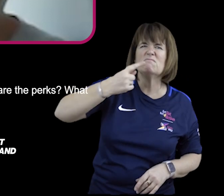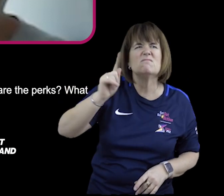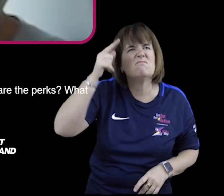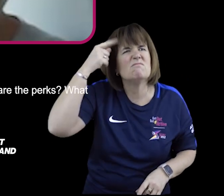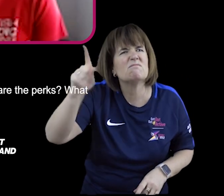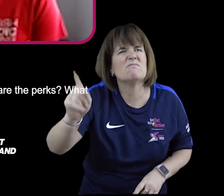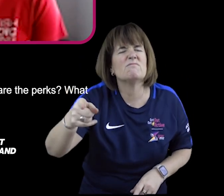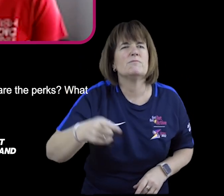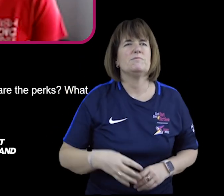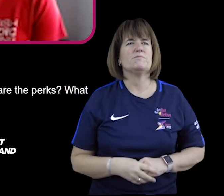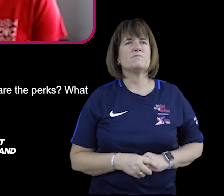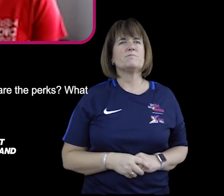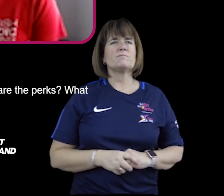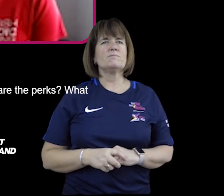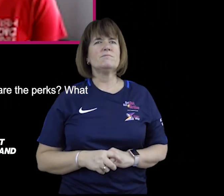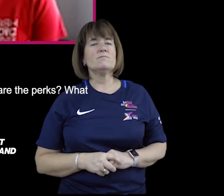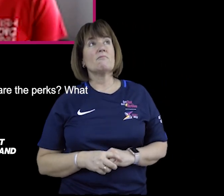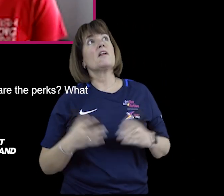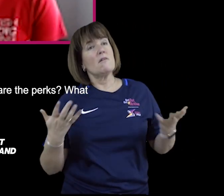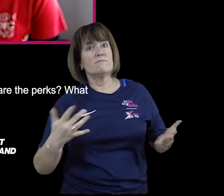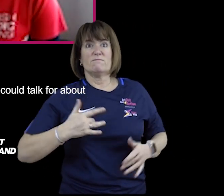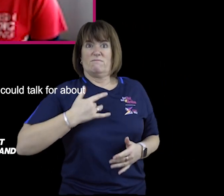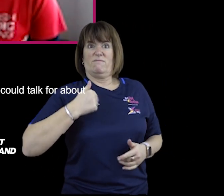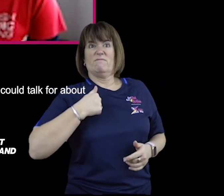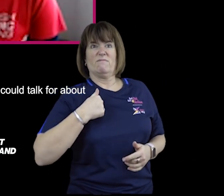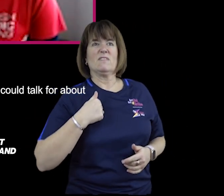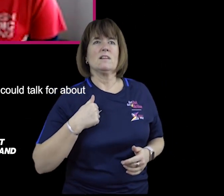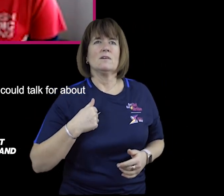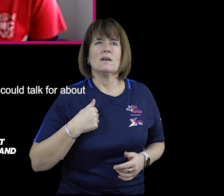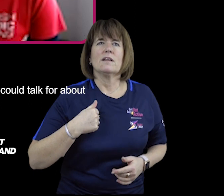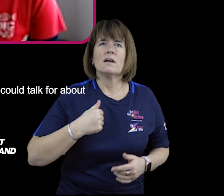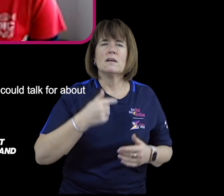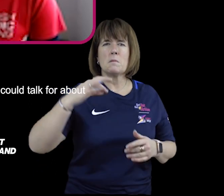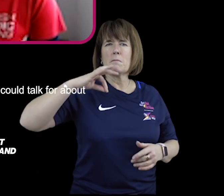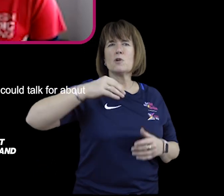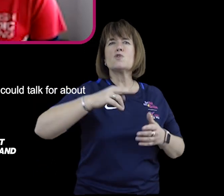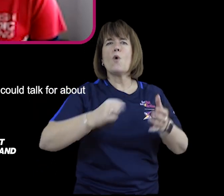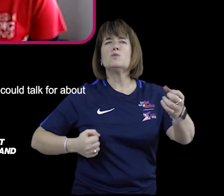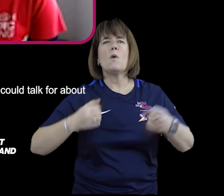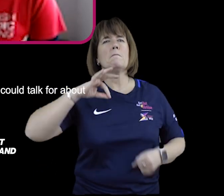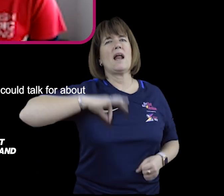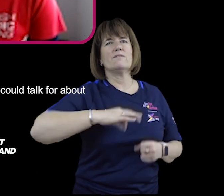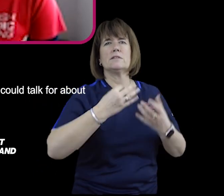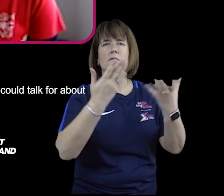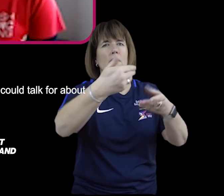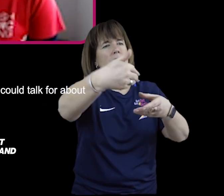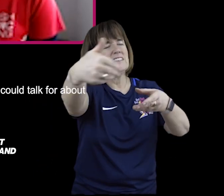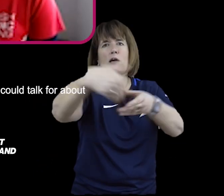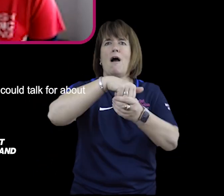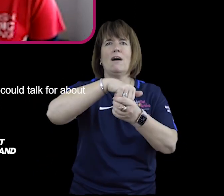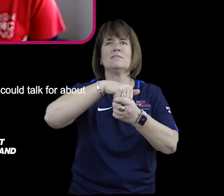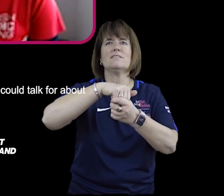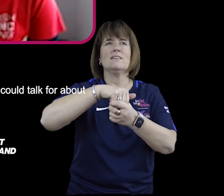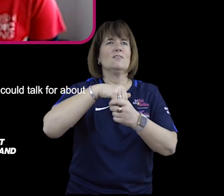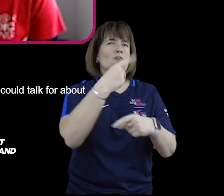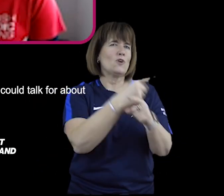getting involved? What are the benefits, would you say? Gosh, there are so many benefits of Nordic Walking for people